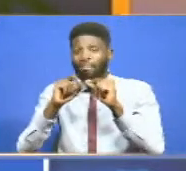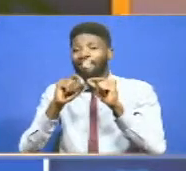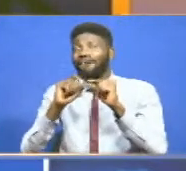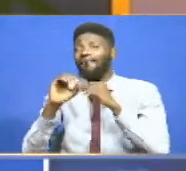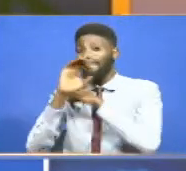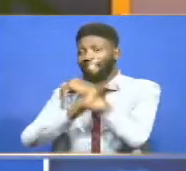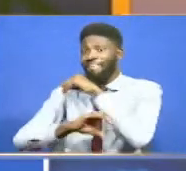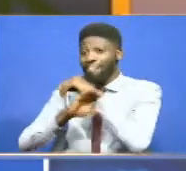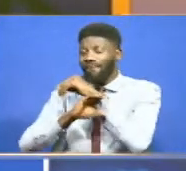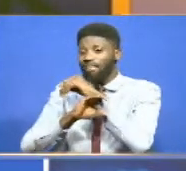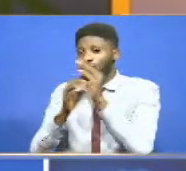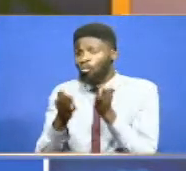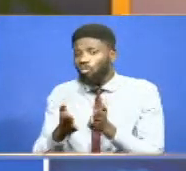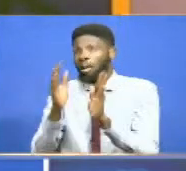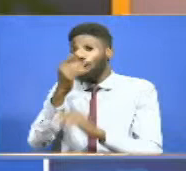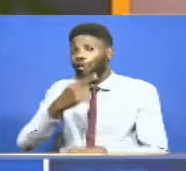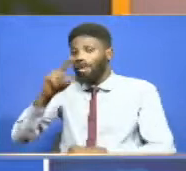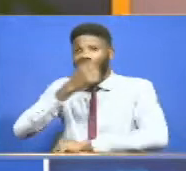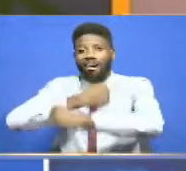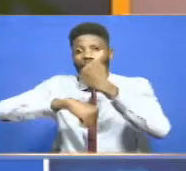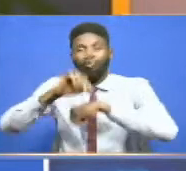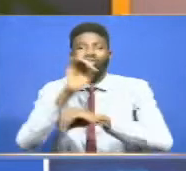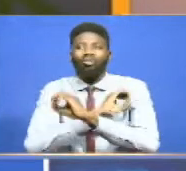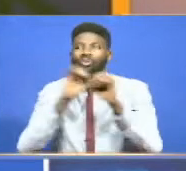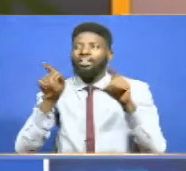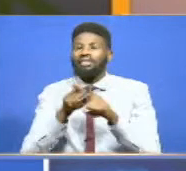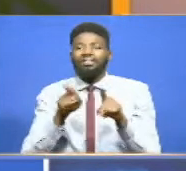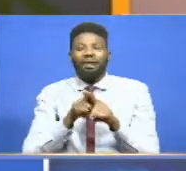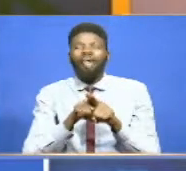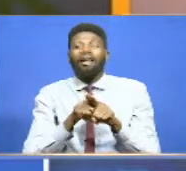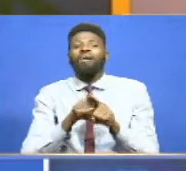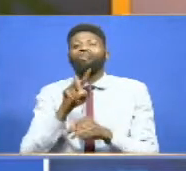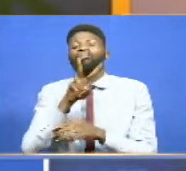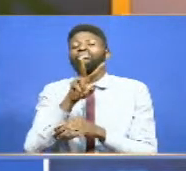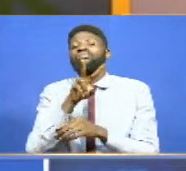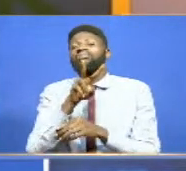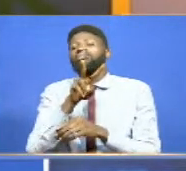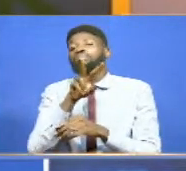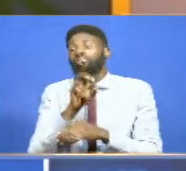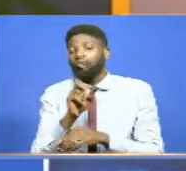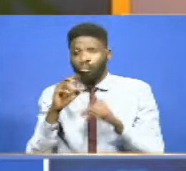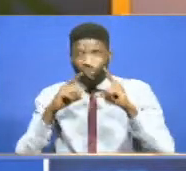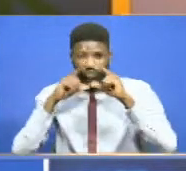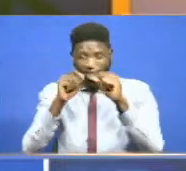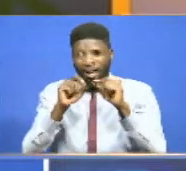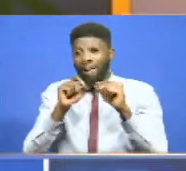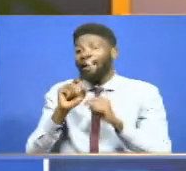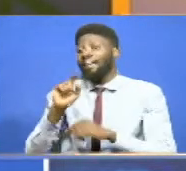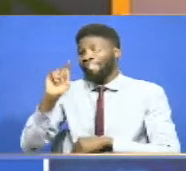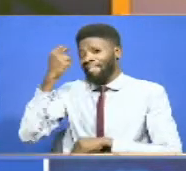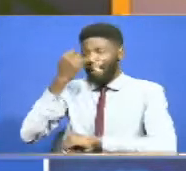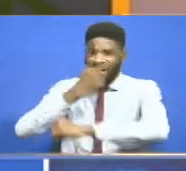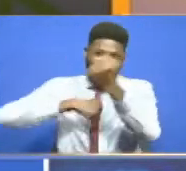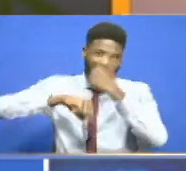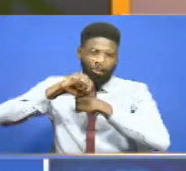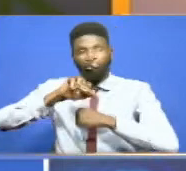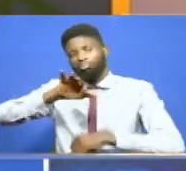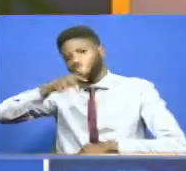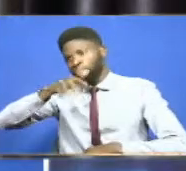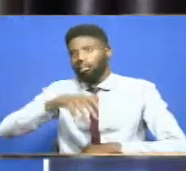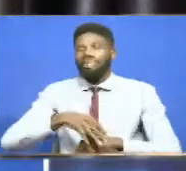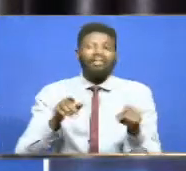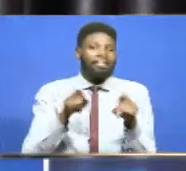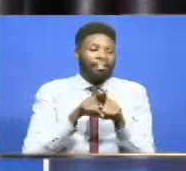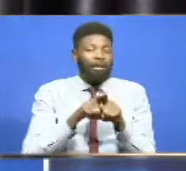huku 20% wakisema hatua iliyochukuliwa na taifa hili ni ya kadri, huku 14% wakisema hatua hiyo ni